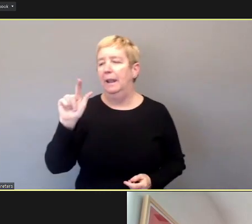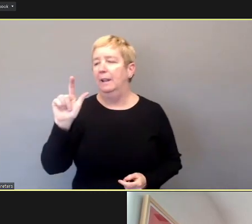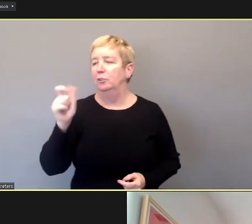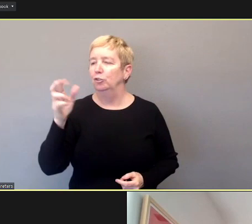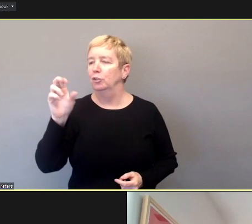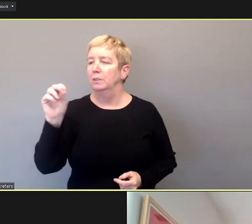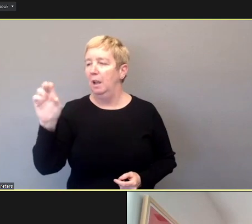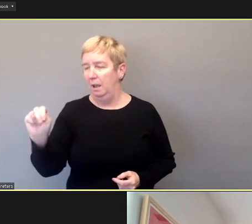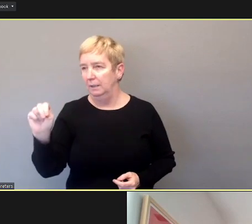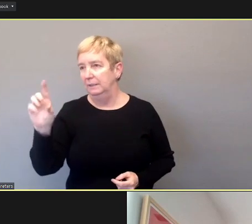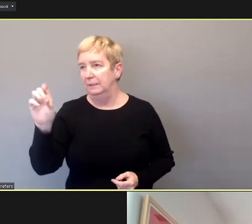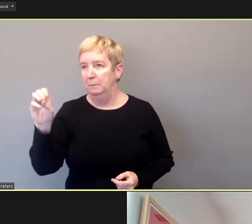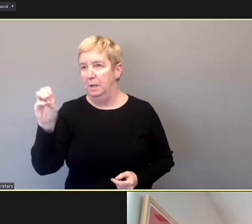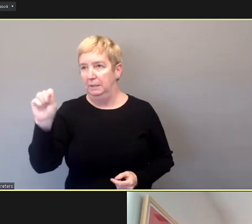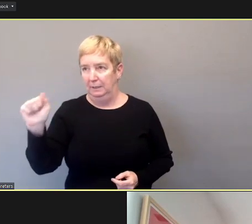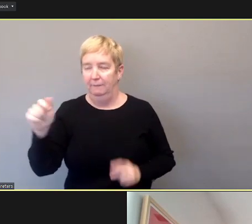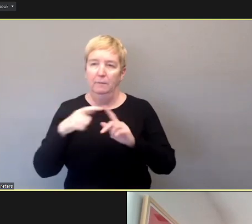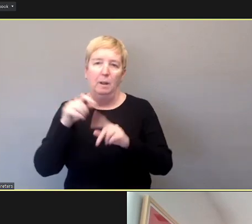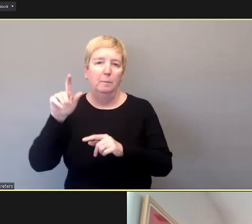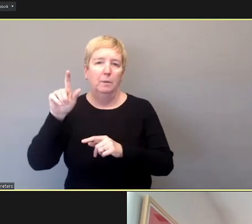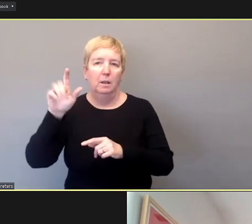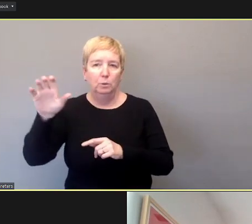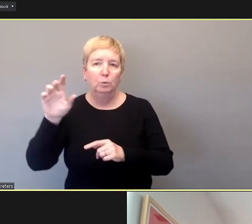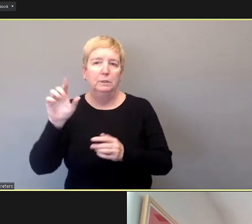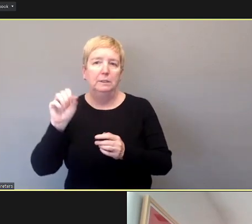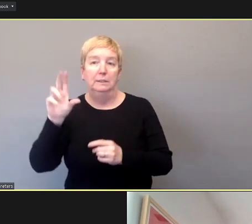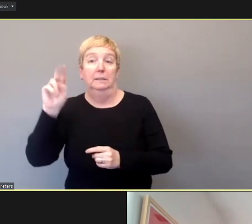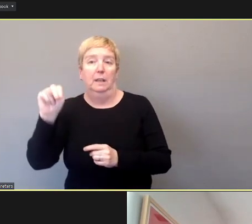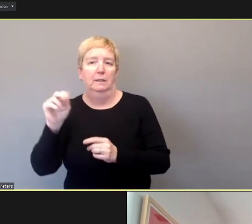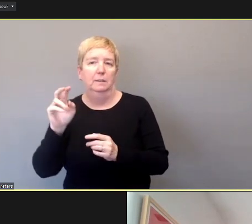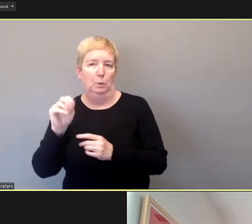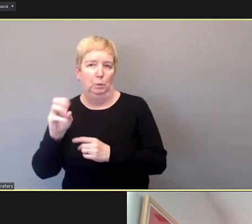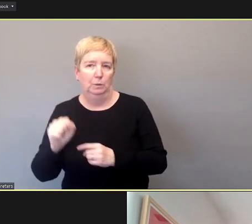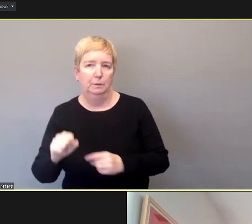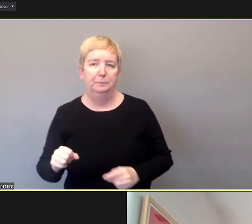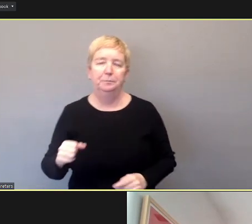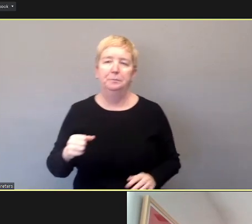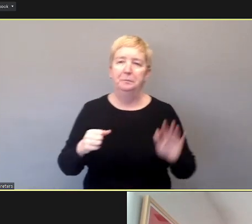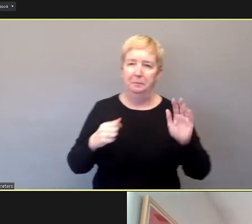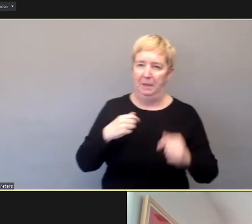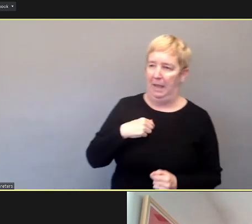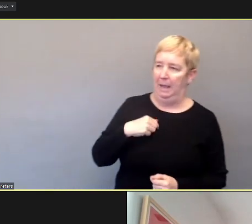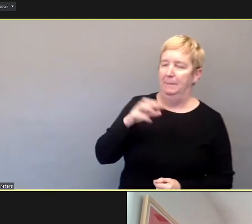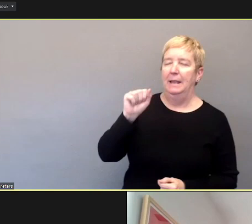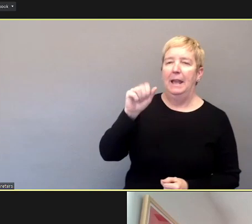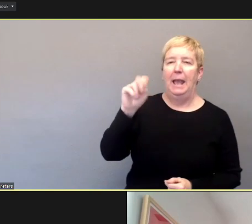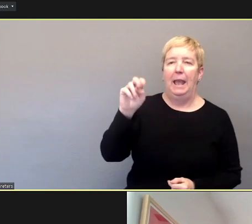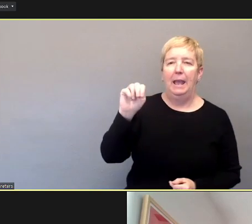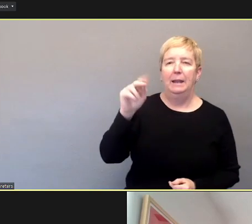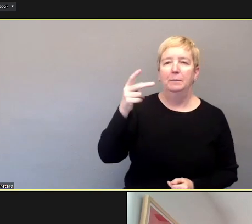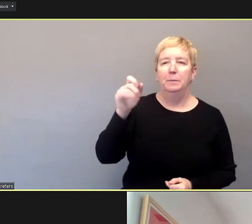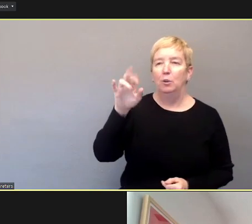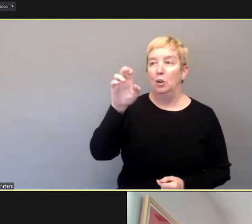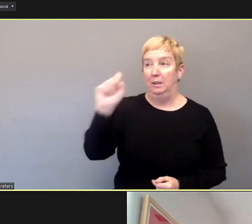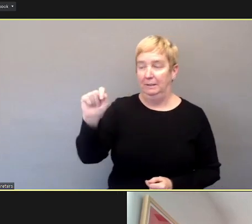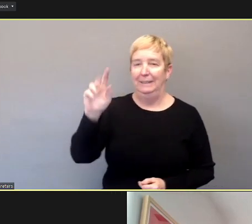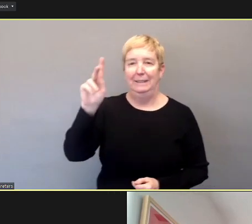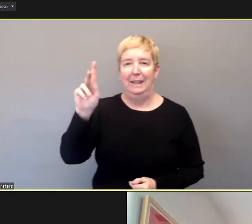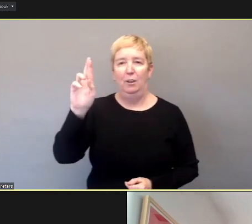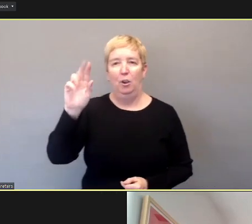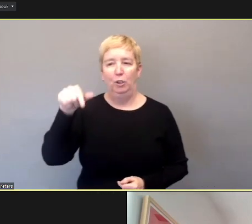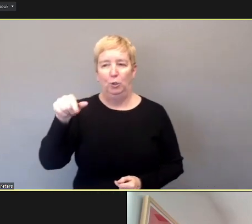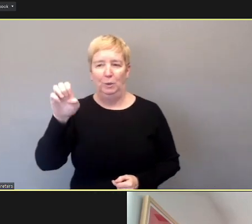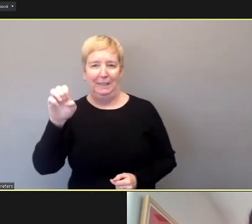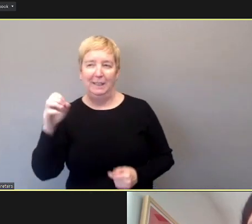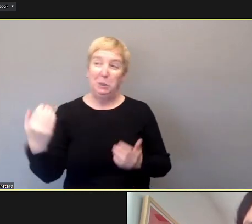News. Anne, go ahead. All right. Hi, Anne Perot with KRQE, new to the team. I saw a lot of